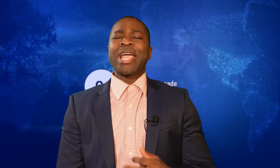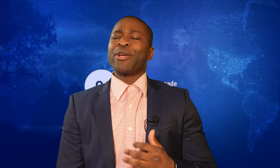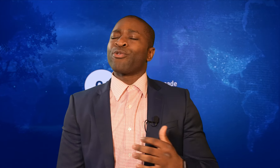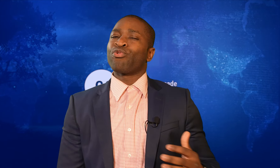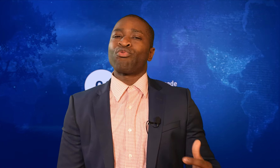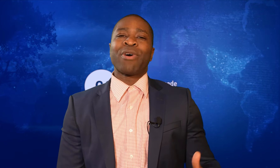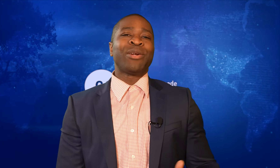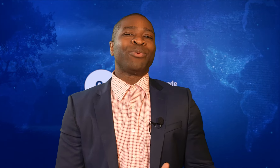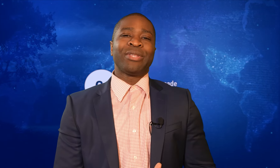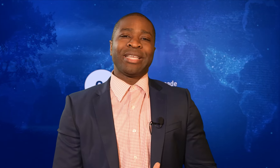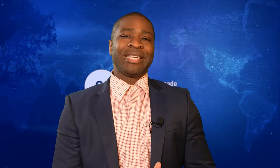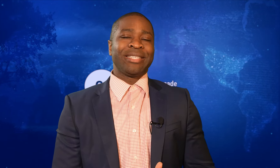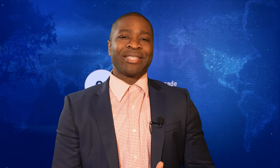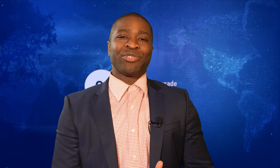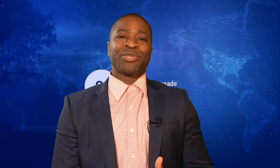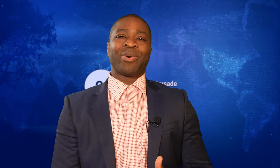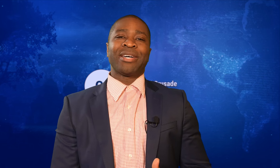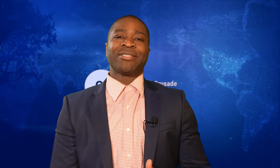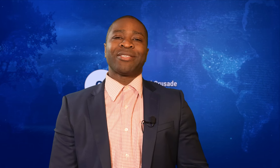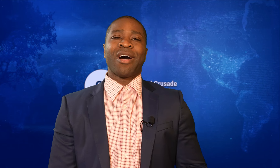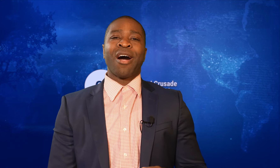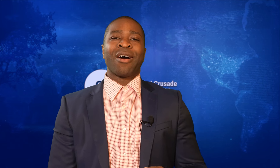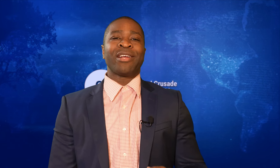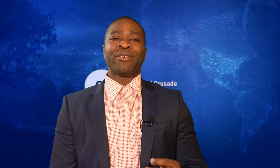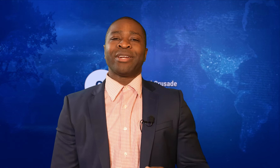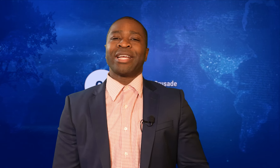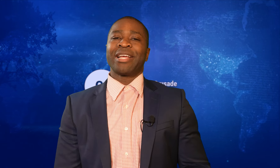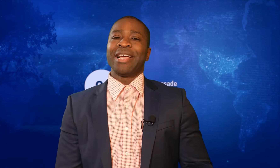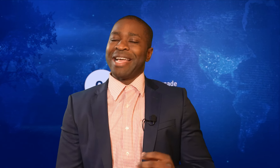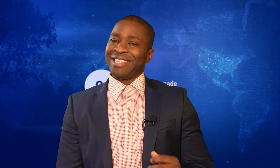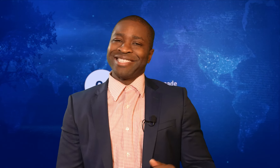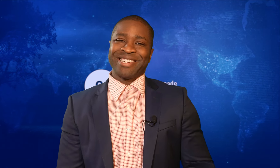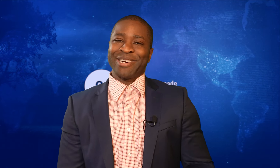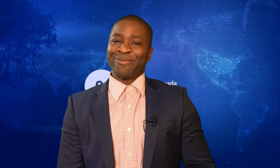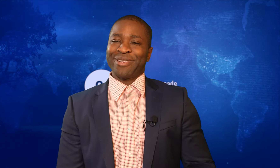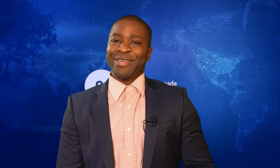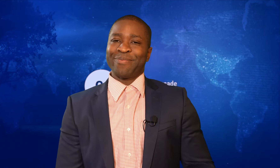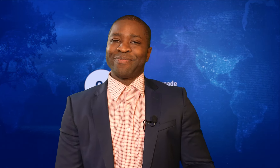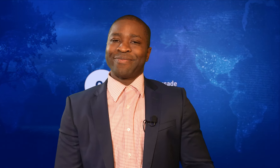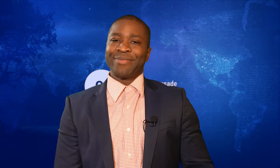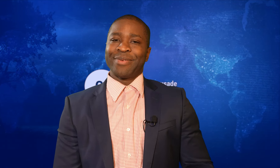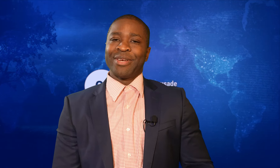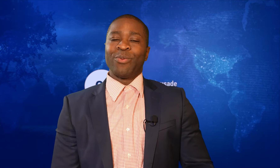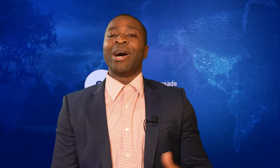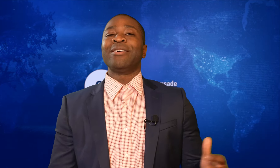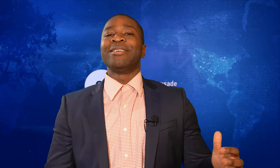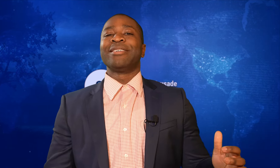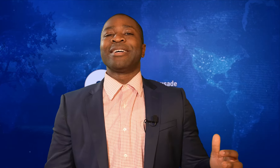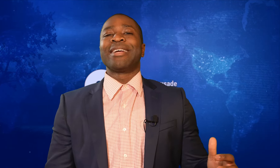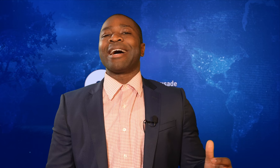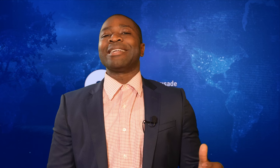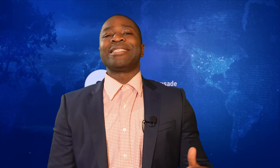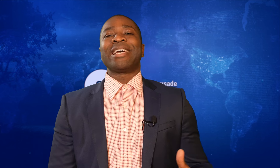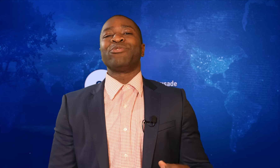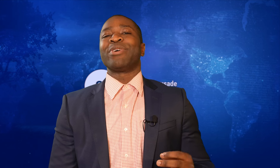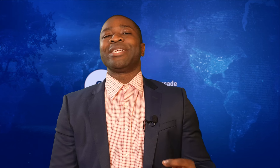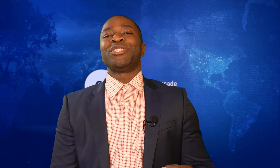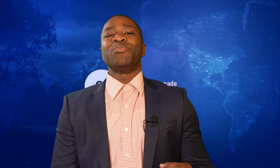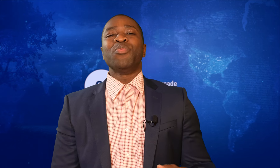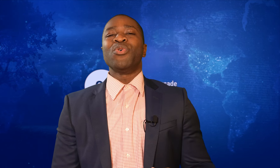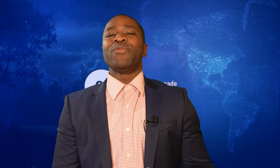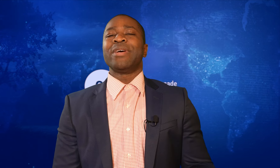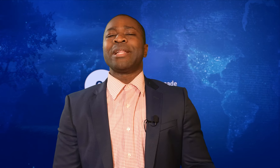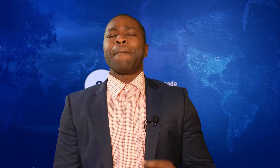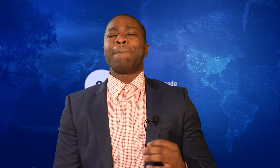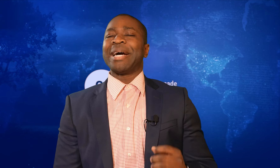do incredible things in response to our yearning and desire for Him. Well, God is getting ready